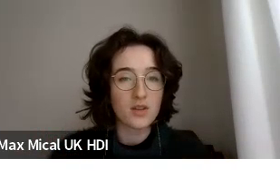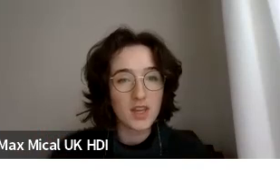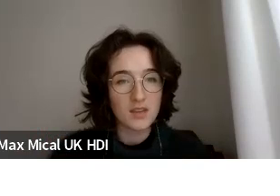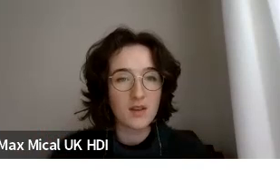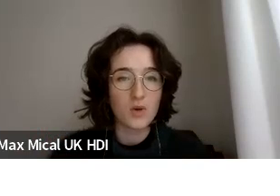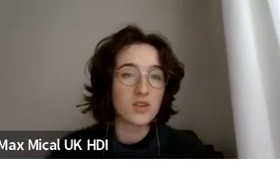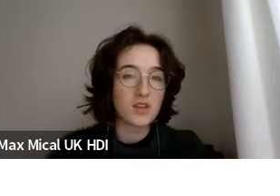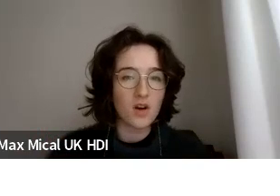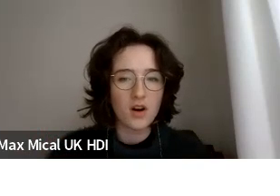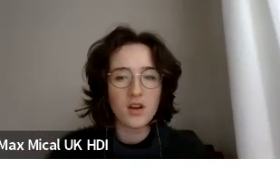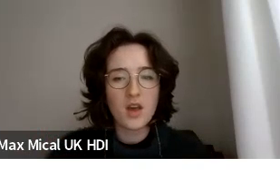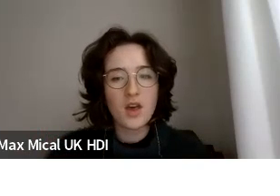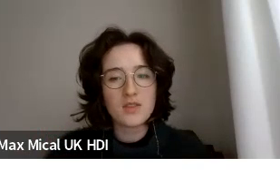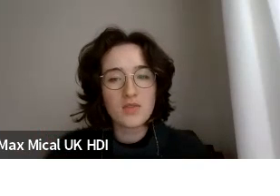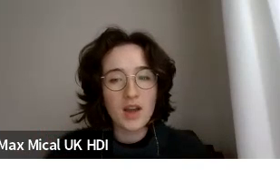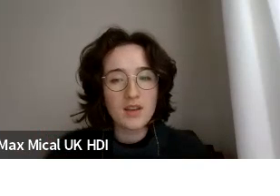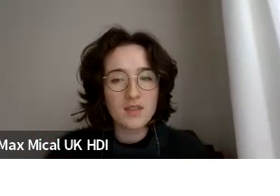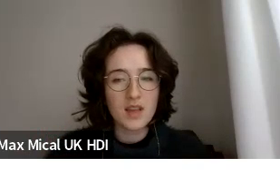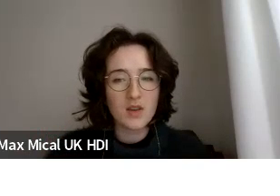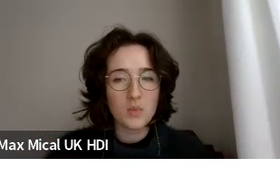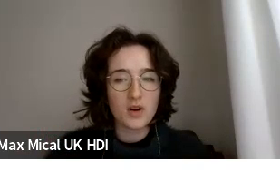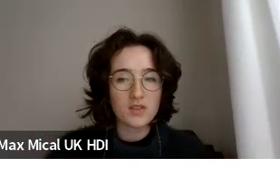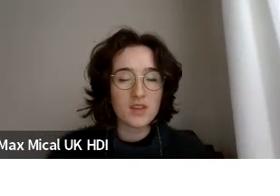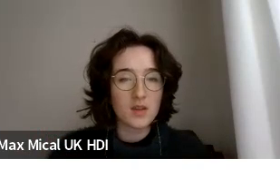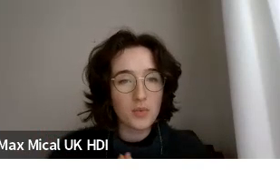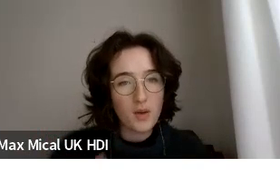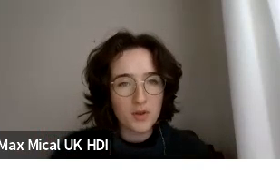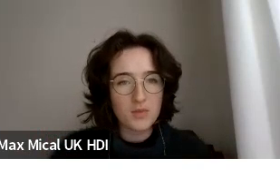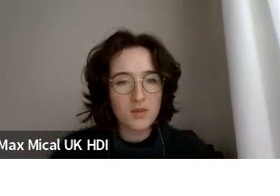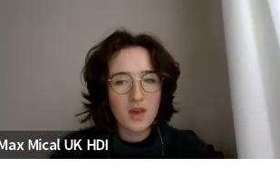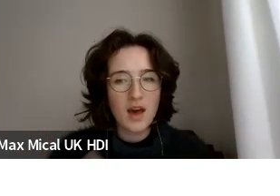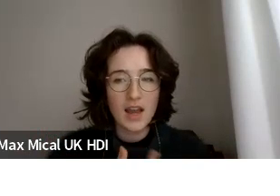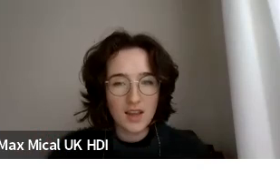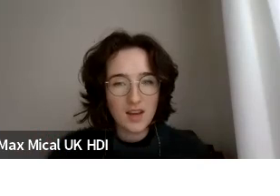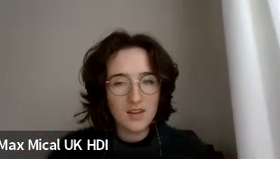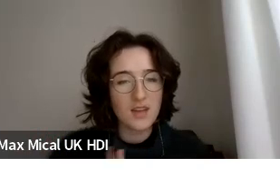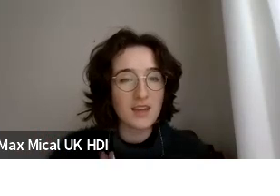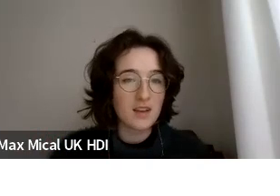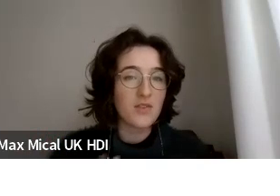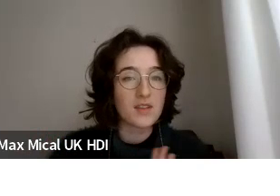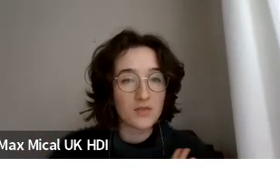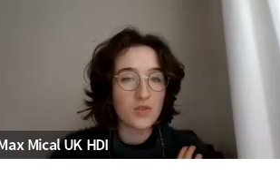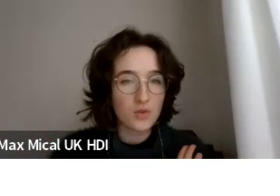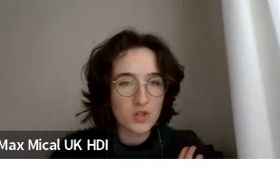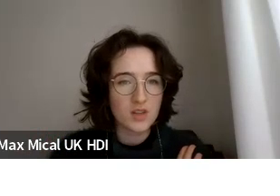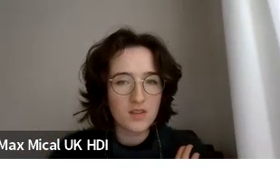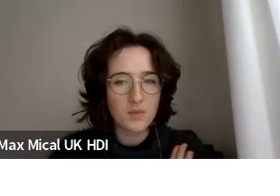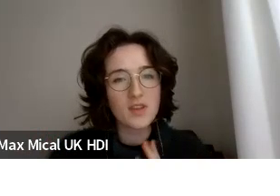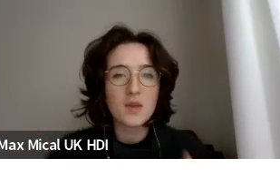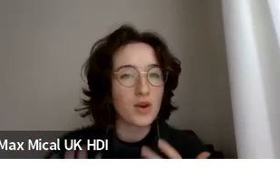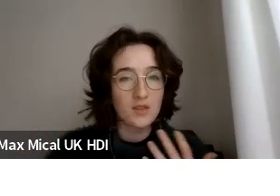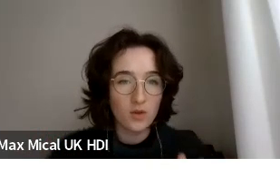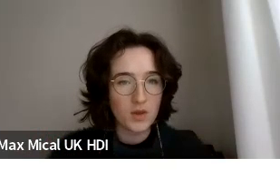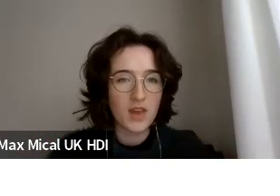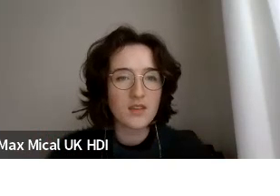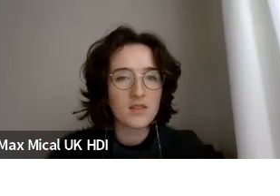partner needs and what their needs are. Define is stating your partner's needs and problems. Ideate is identifying different solutions. It's